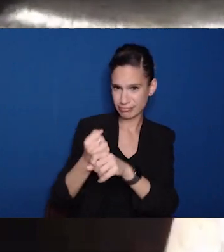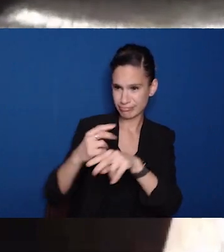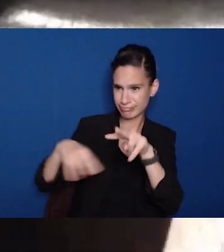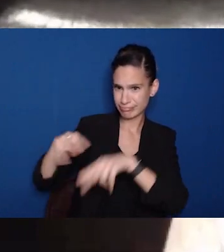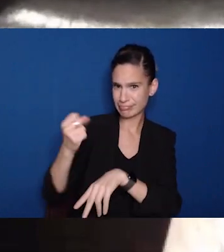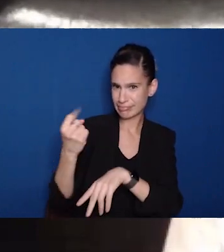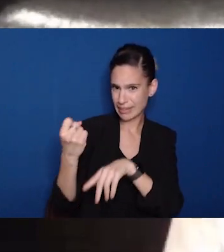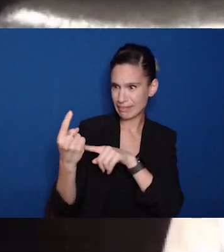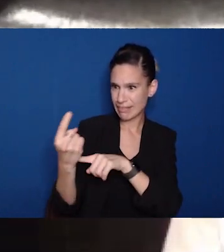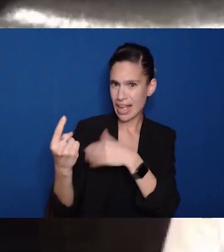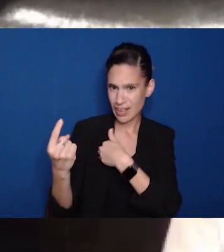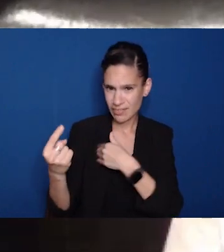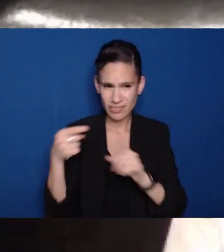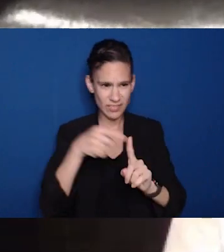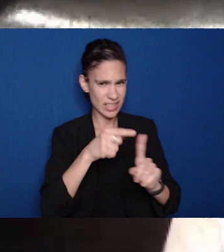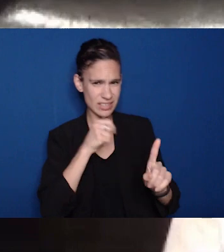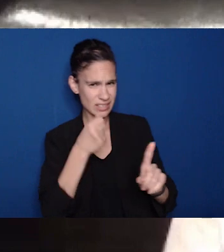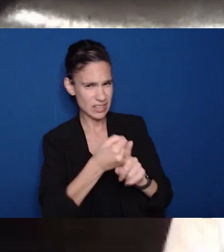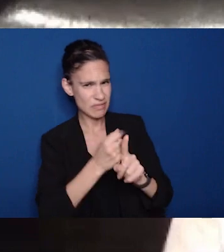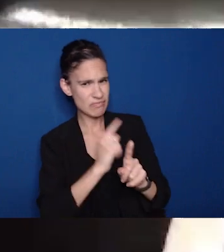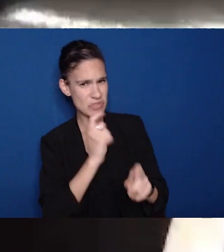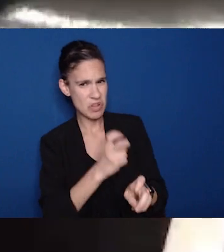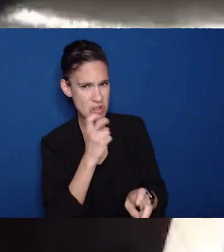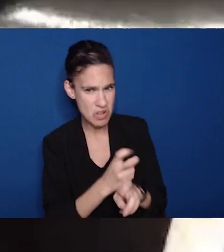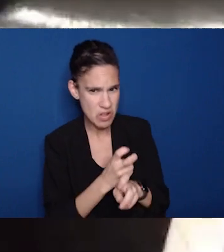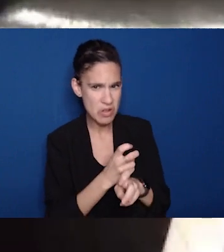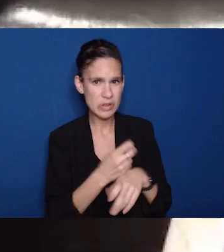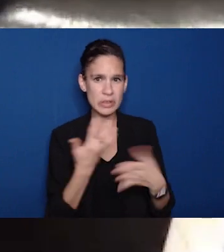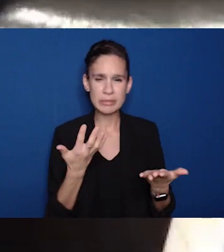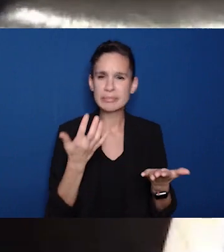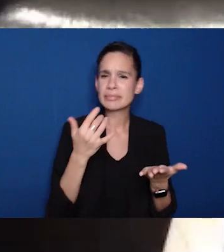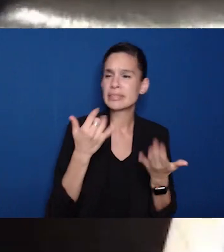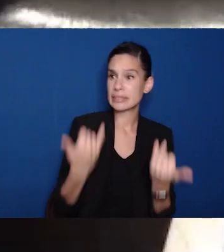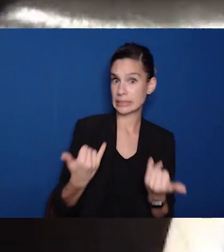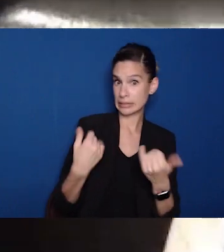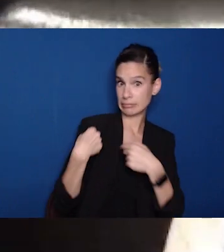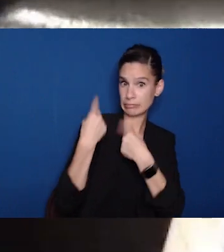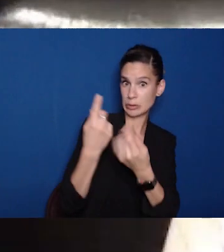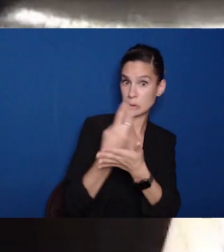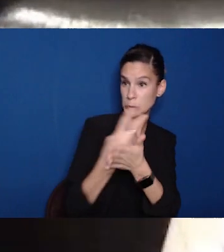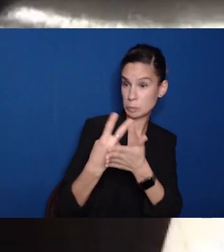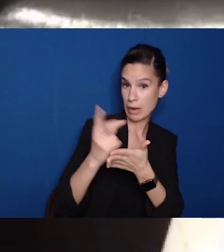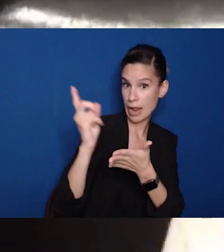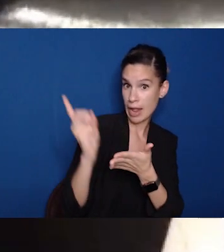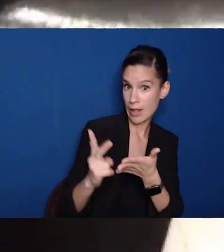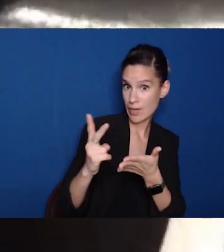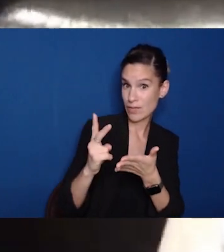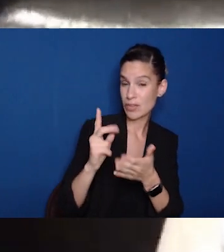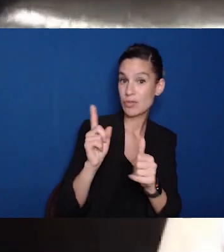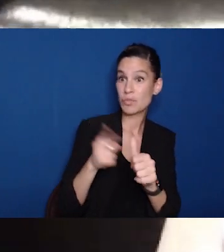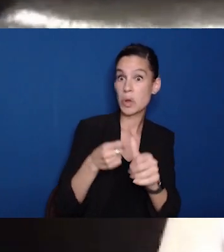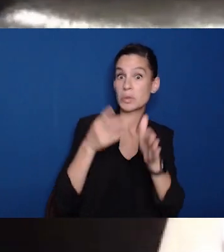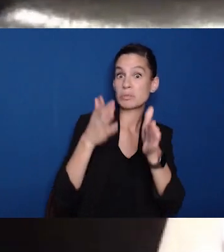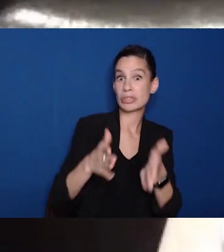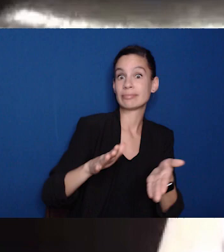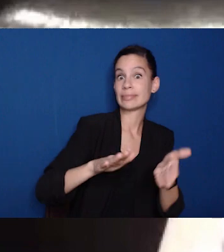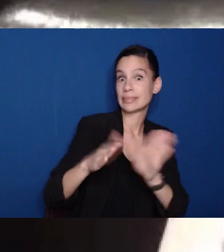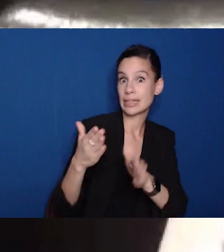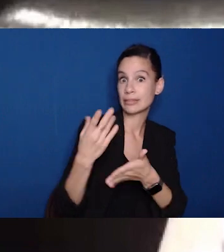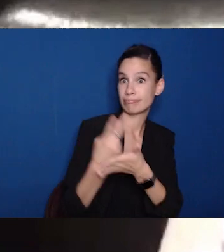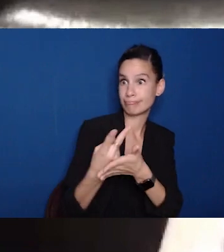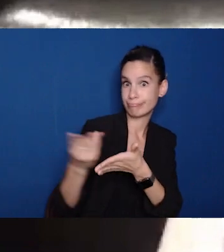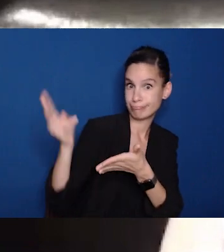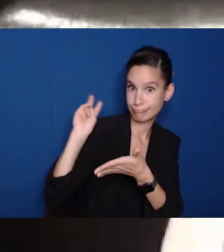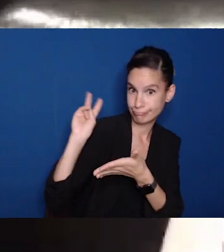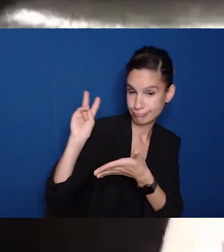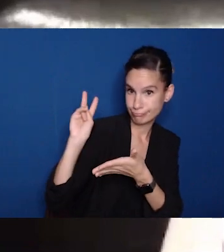us as hard. But it has only been about sort of 2.5 weeks since the first death. And with